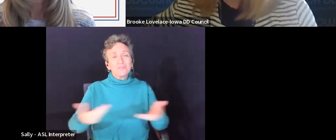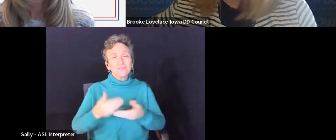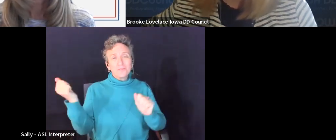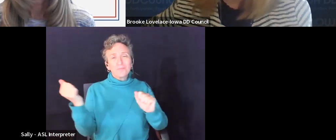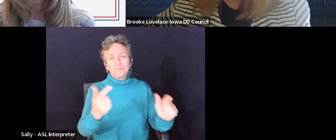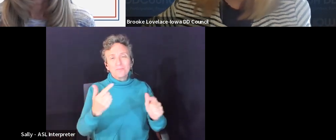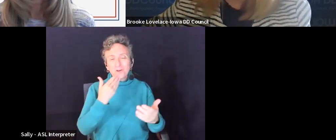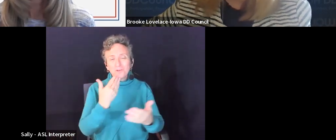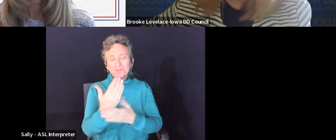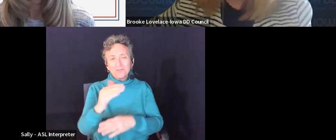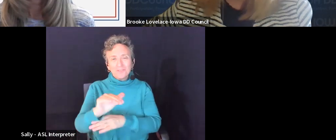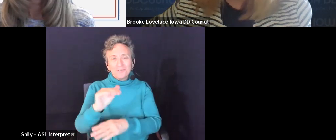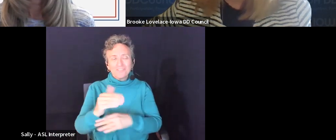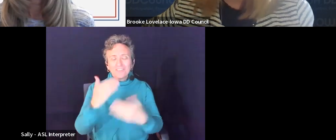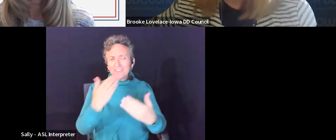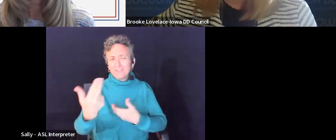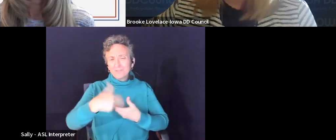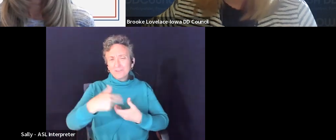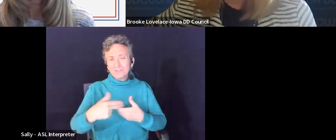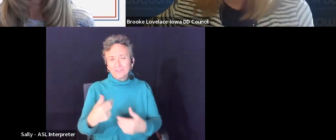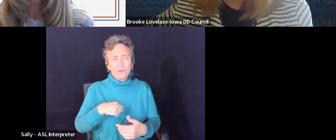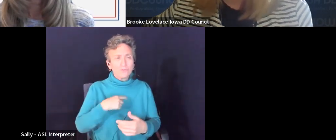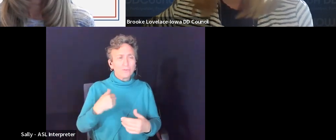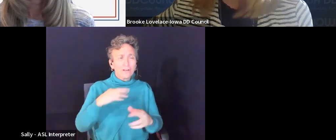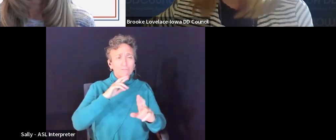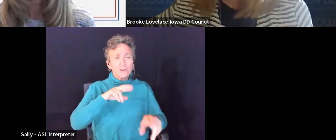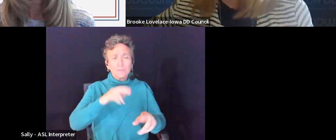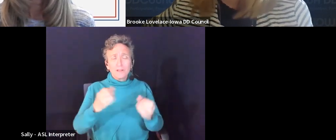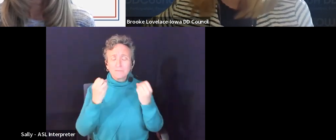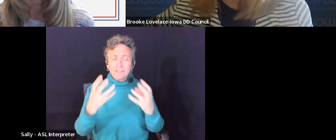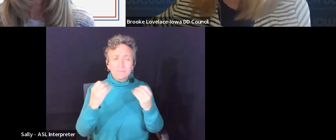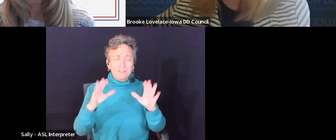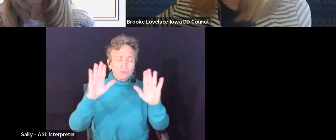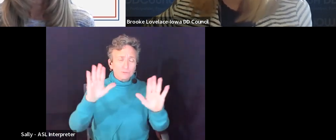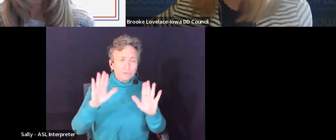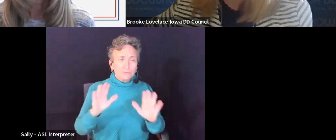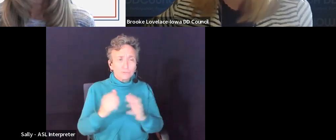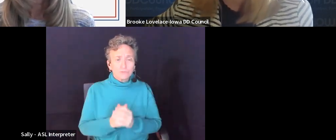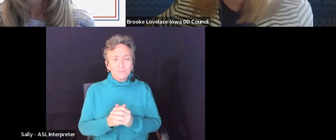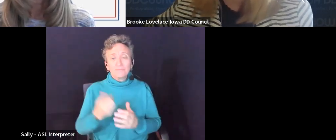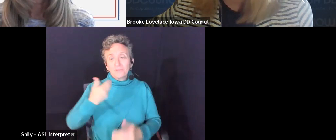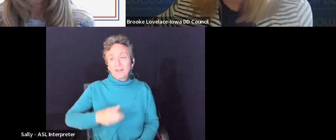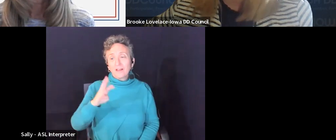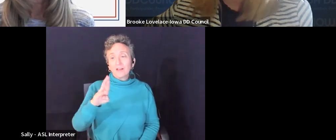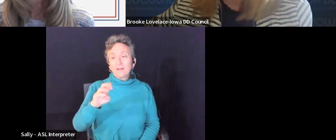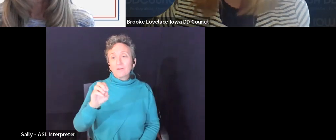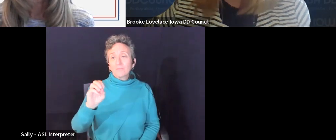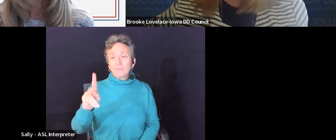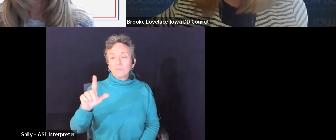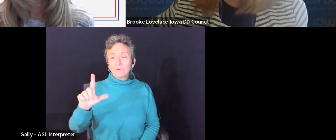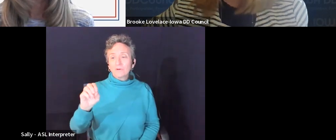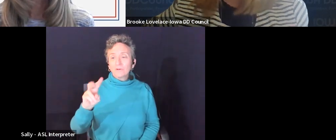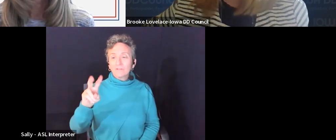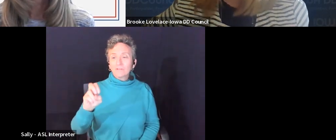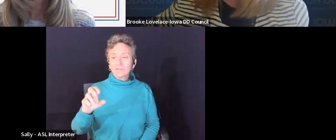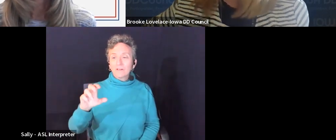evening. Thanks for joining us. We had just a great response for this, so that's exciting. I'm Brooke Lovelace. I'm the Executive Director of